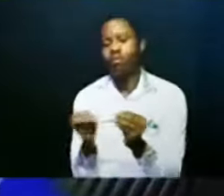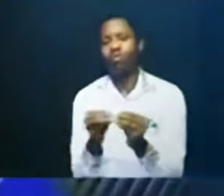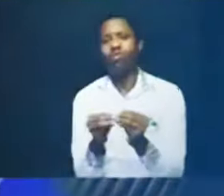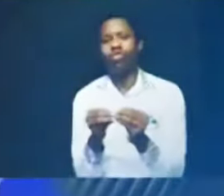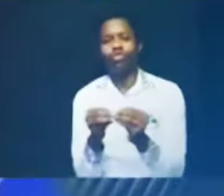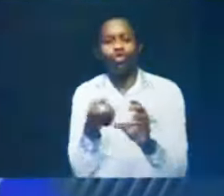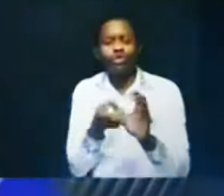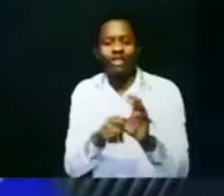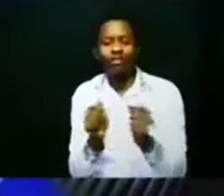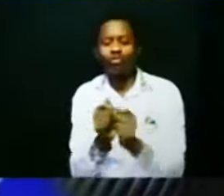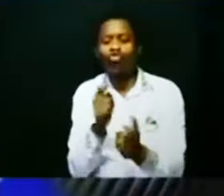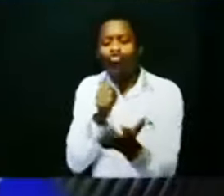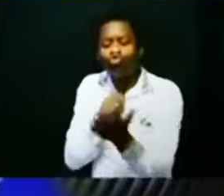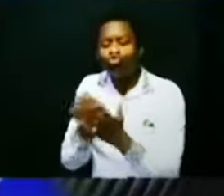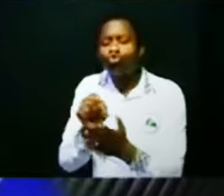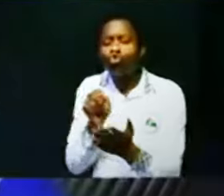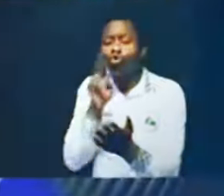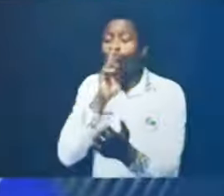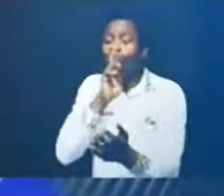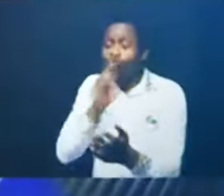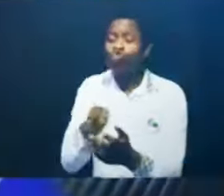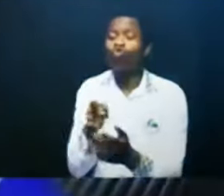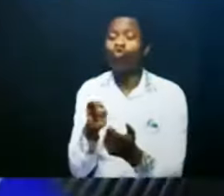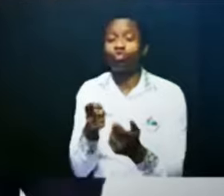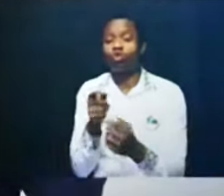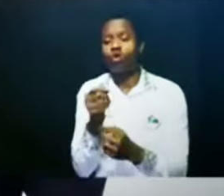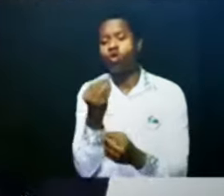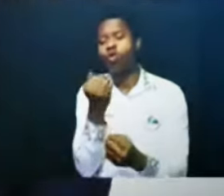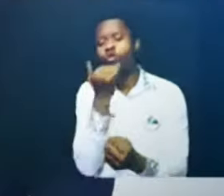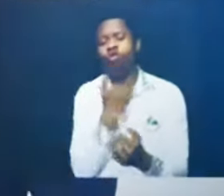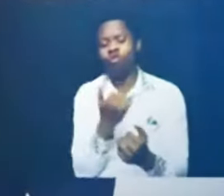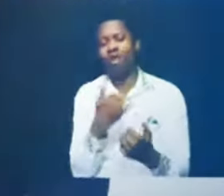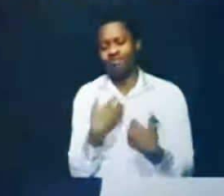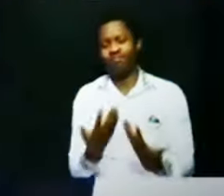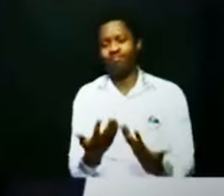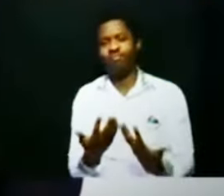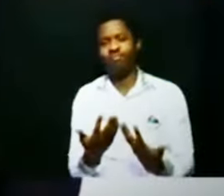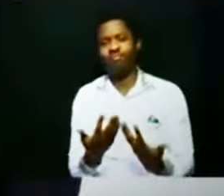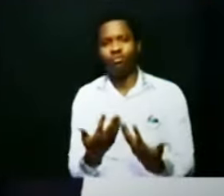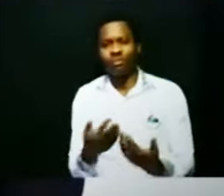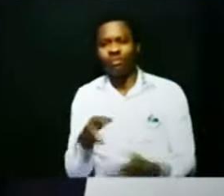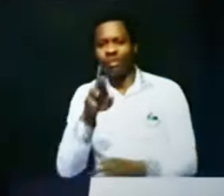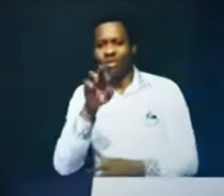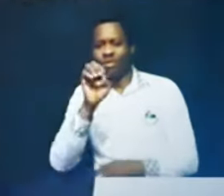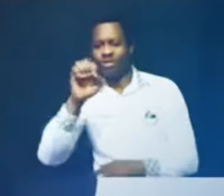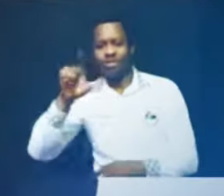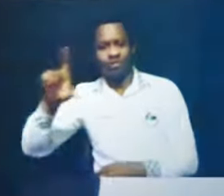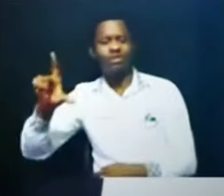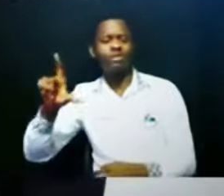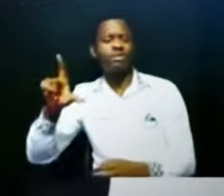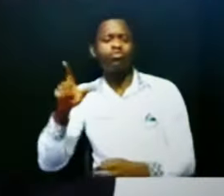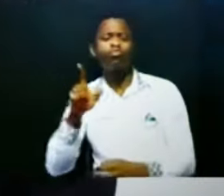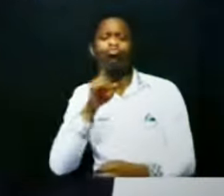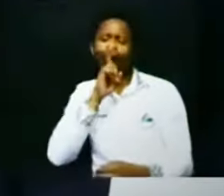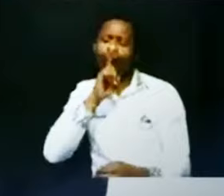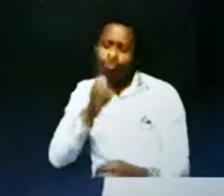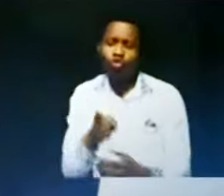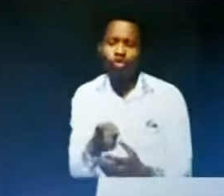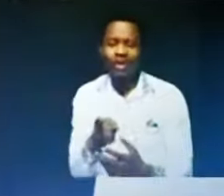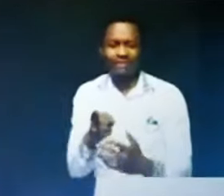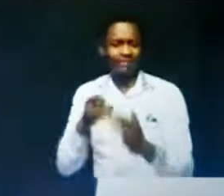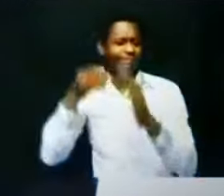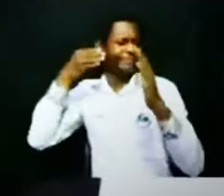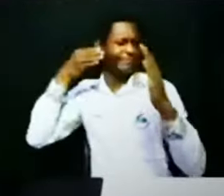direct offense. Now this is real offense. And it is